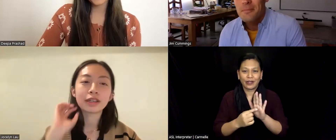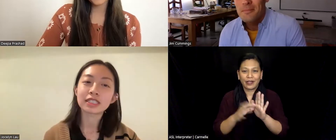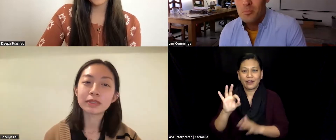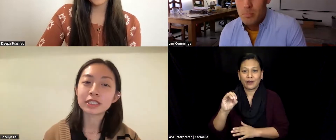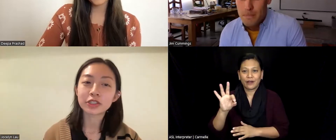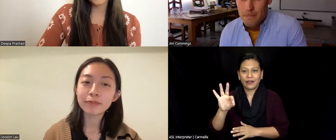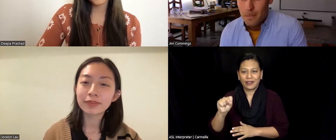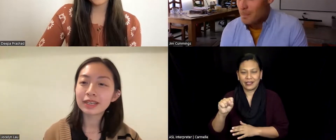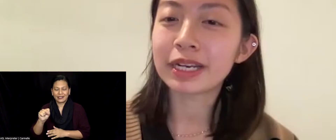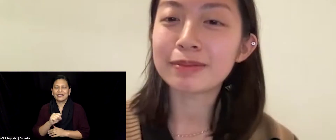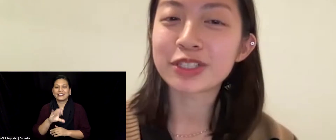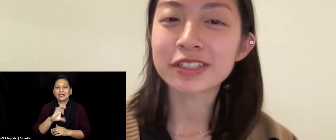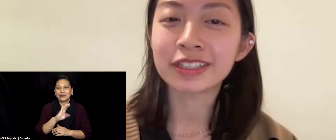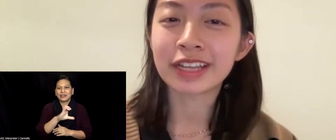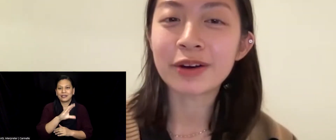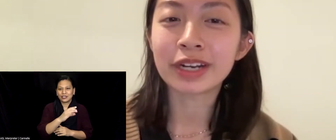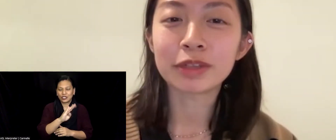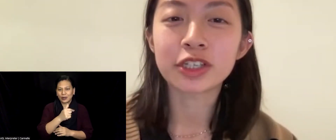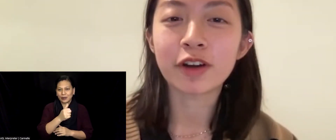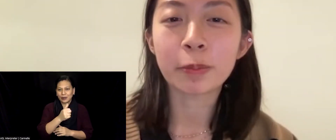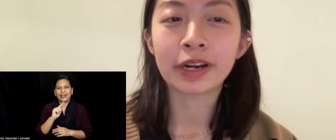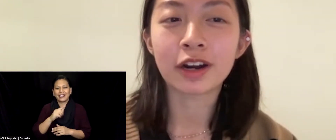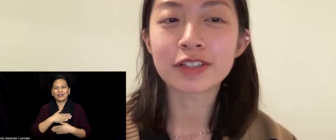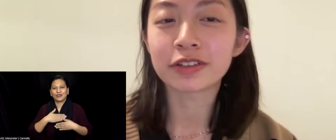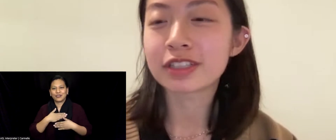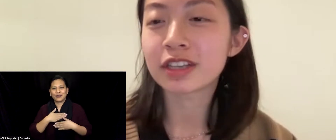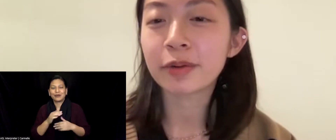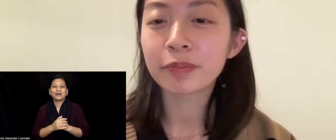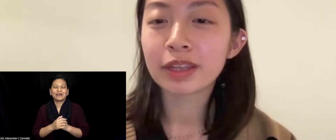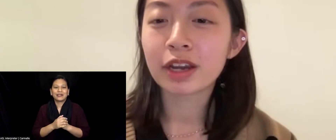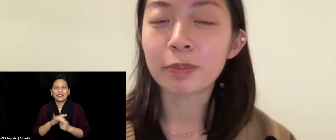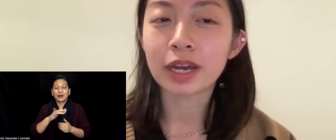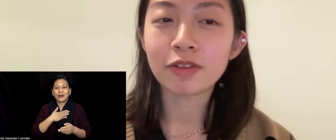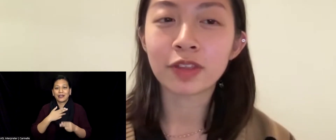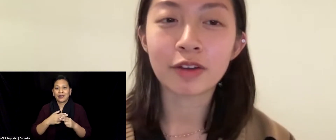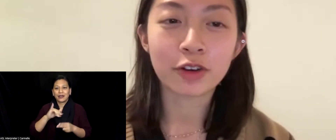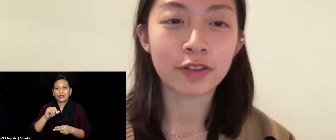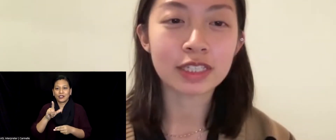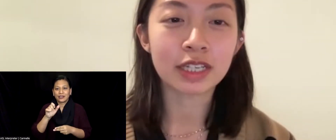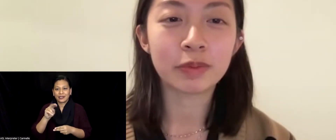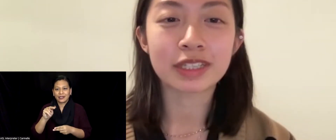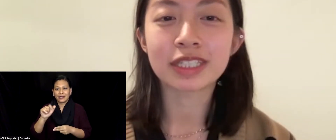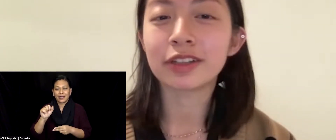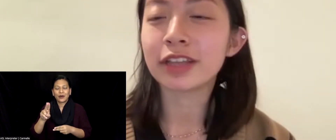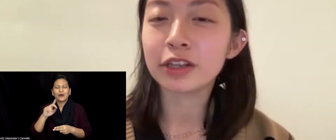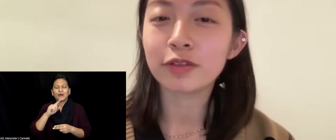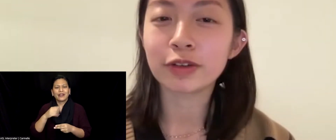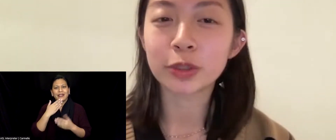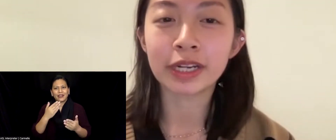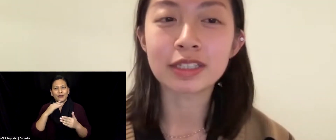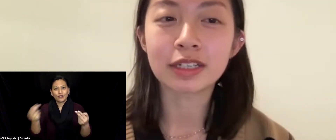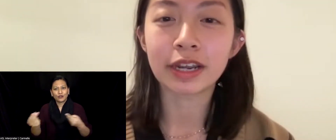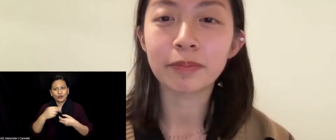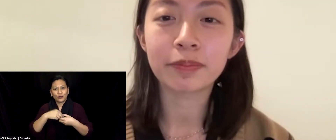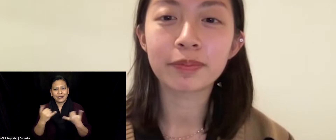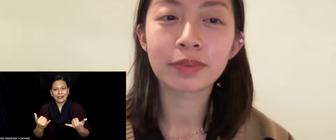Entertainment and CBC Gem. My name is Jocelyn Lau, and I'm the Chief Operating Officer this year. On behalf of the FOFS team, we sincerely thank you